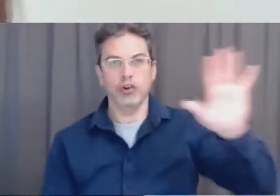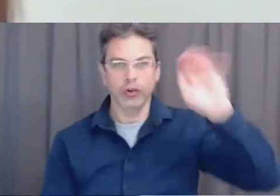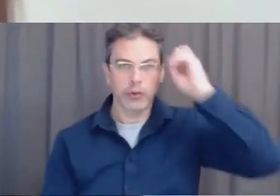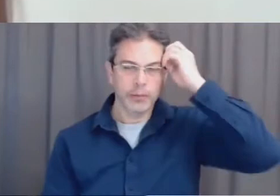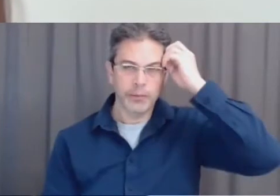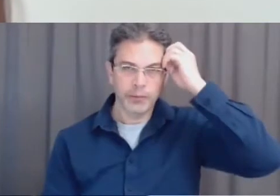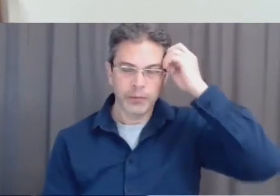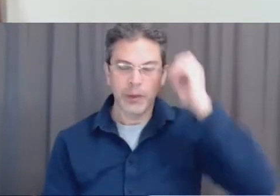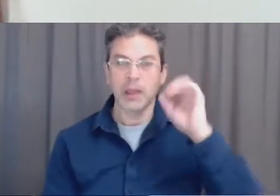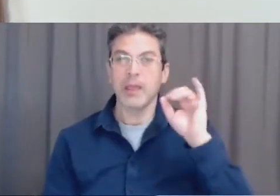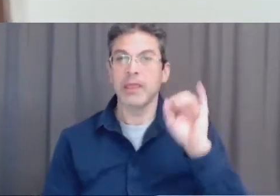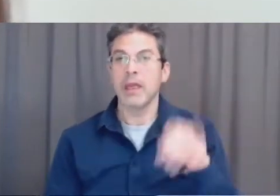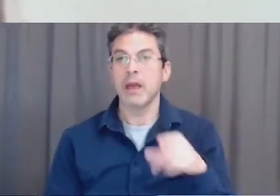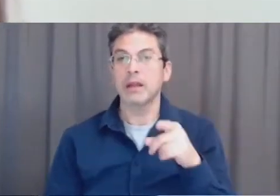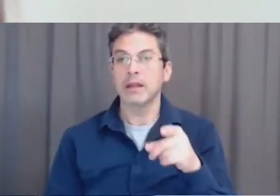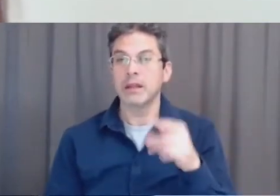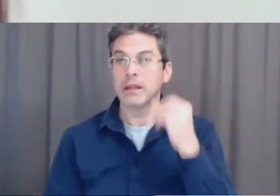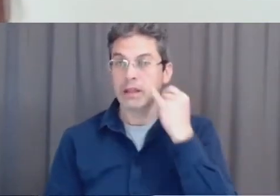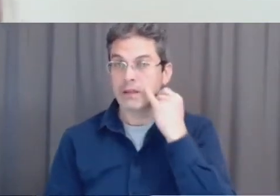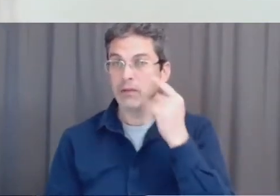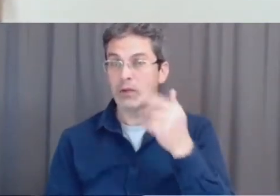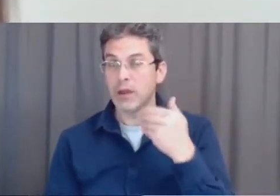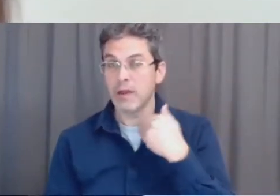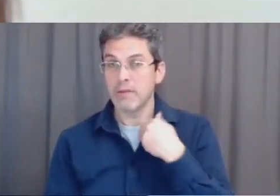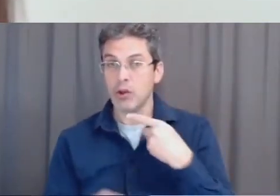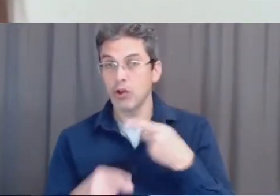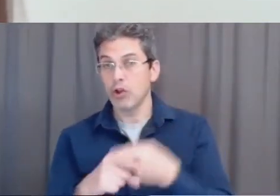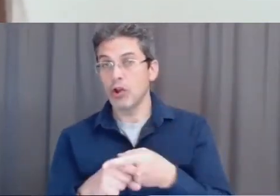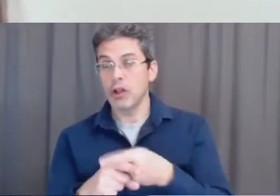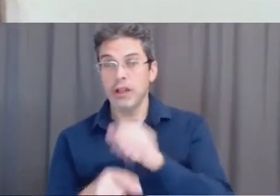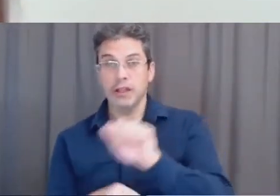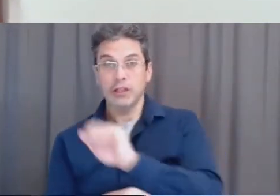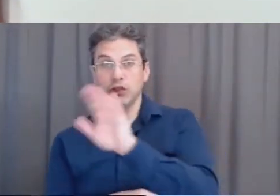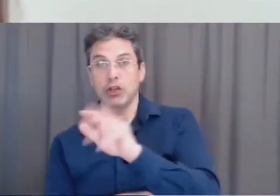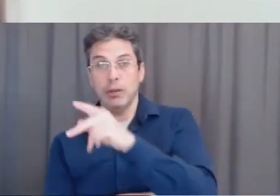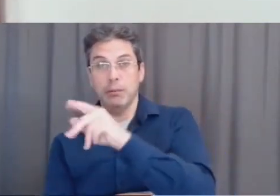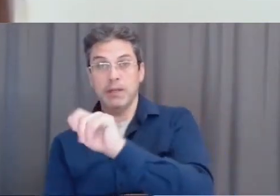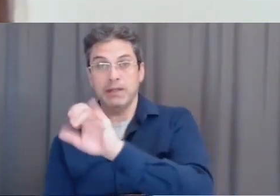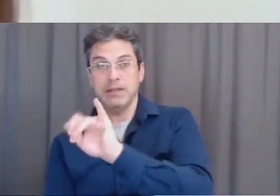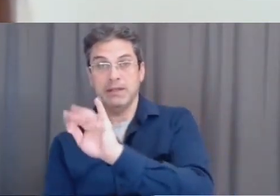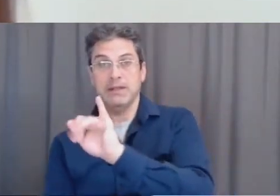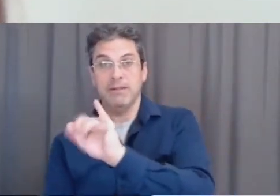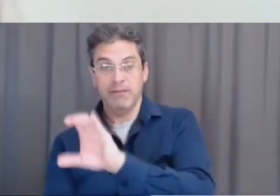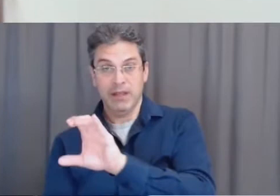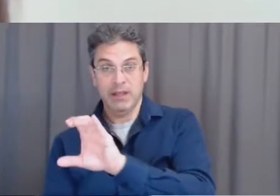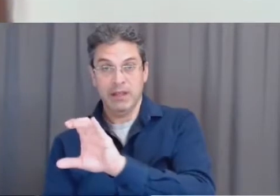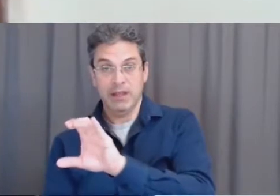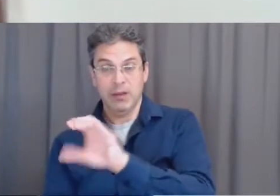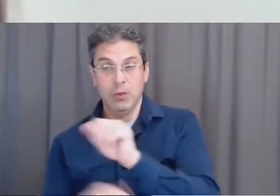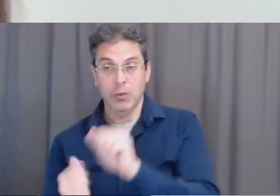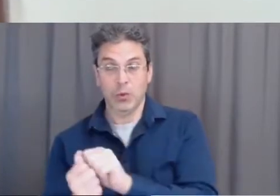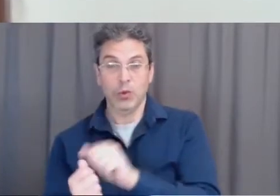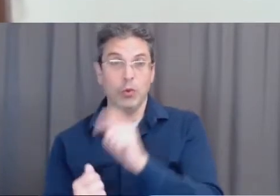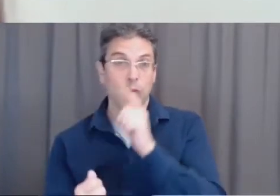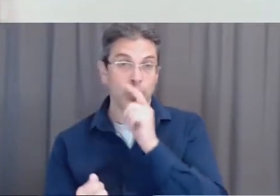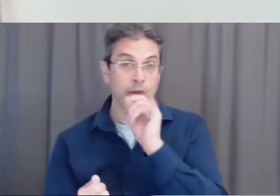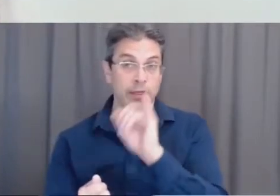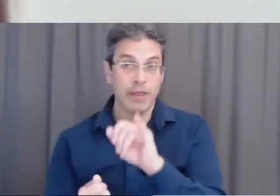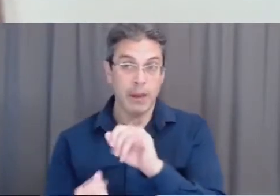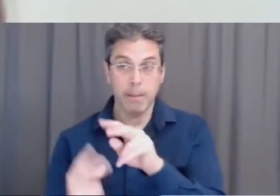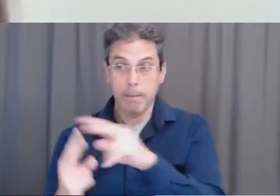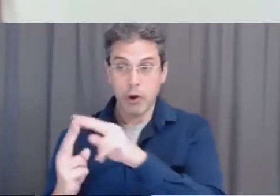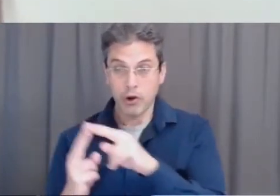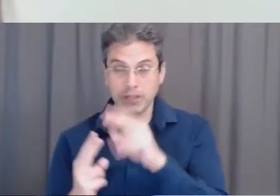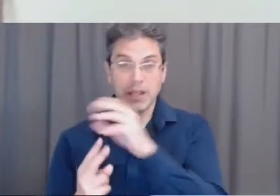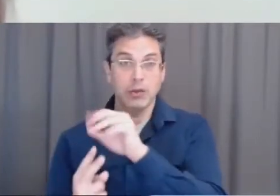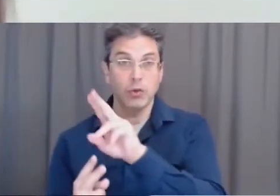in case you had conflicts in Asia Pacific with its various partners in that region, as well as the US. So